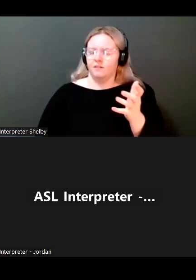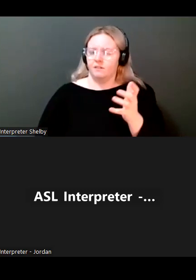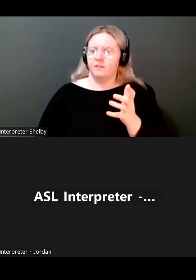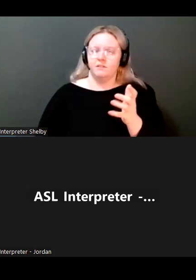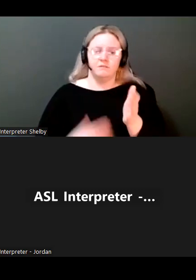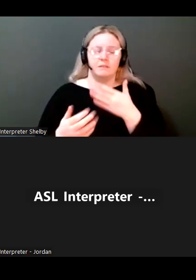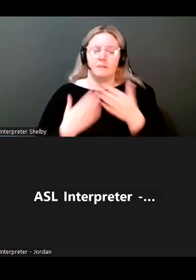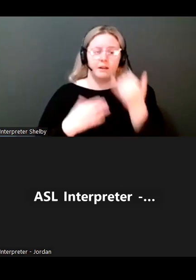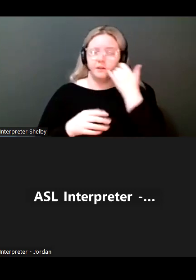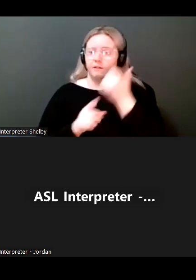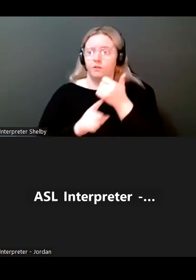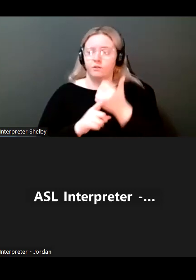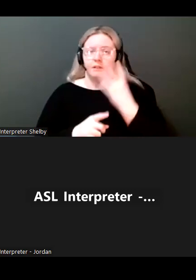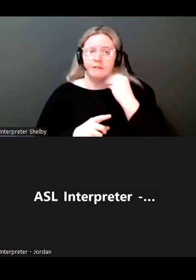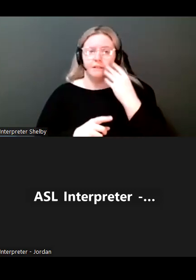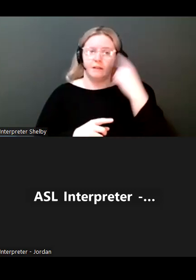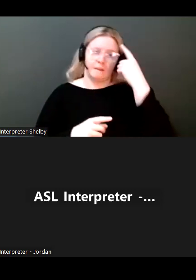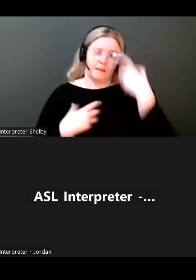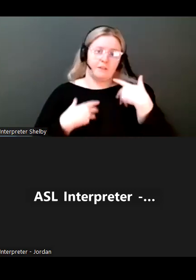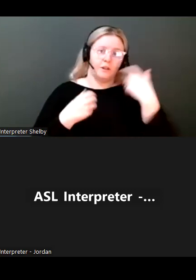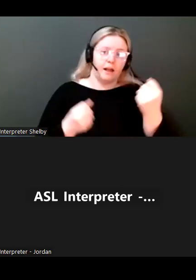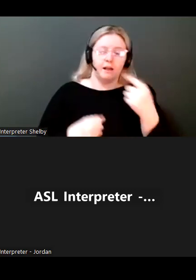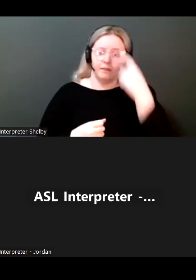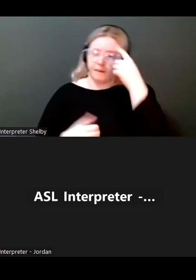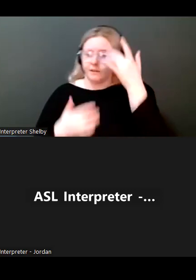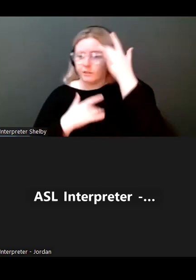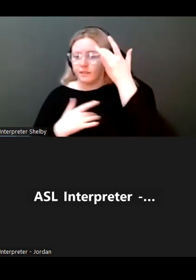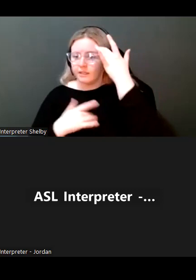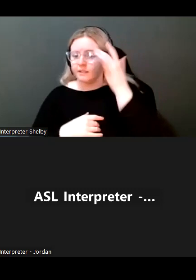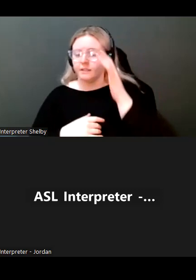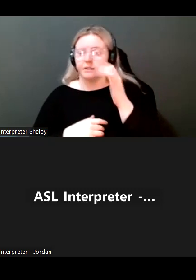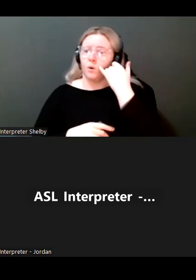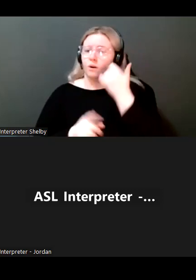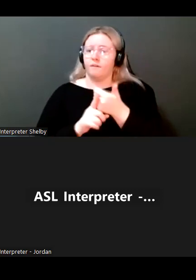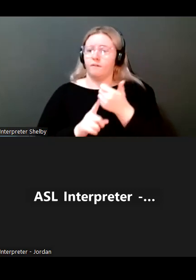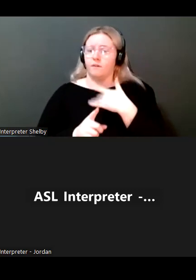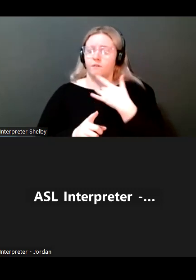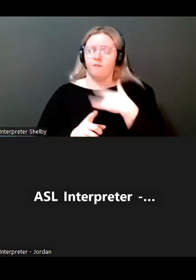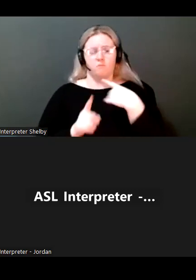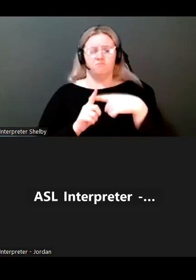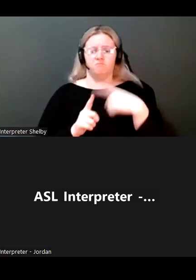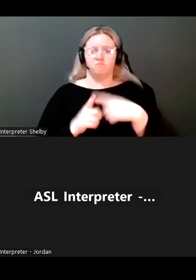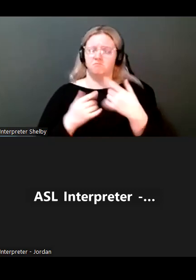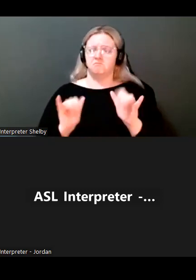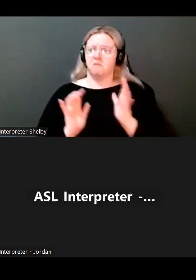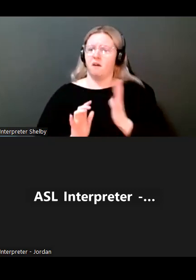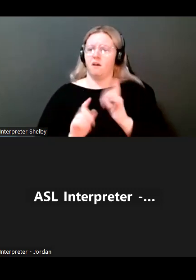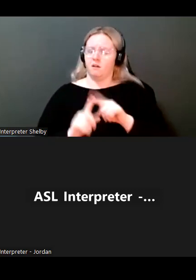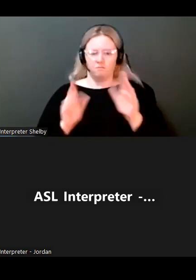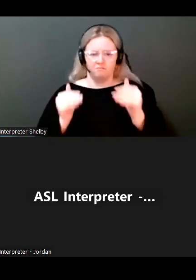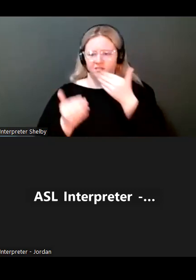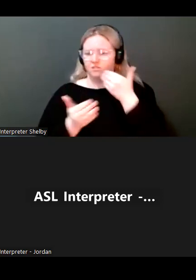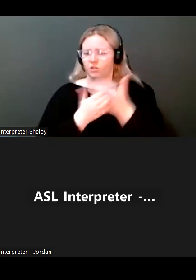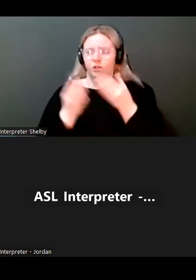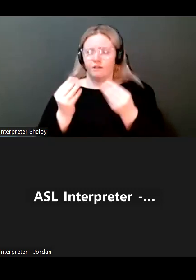mental health problems, mental illness, or, you know, we're feeling like we're pretty good mentally. It's good information